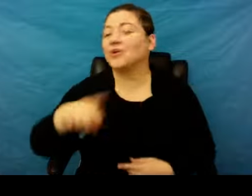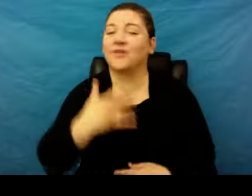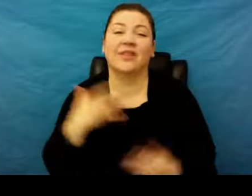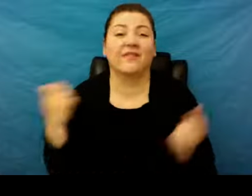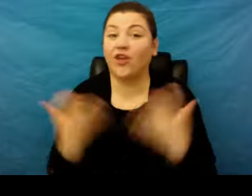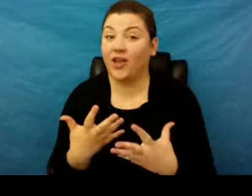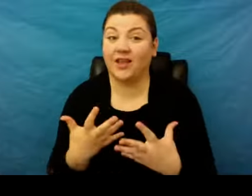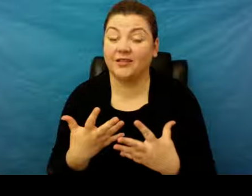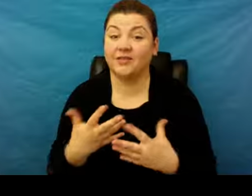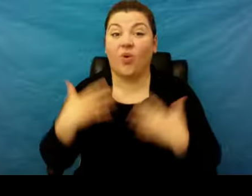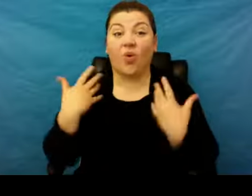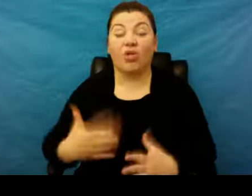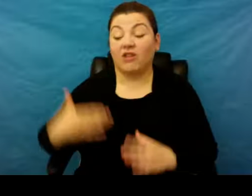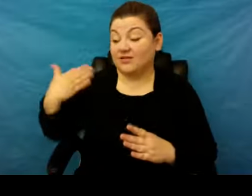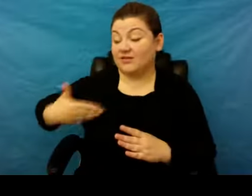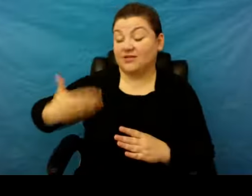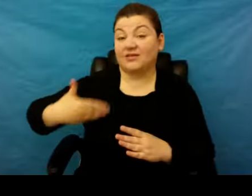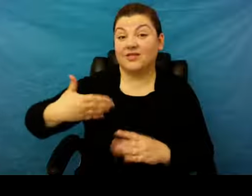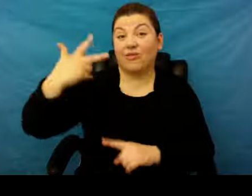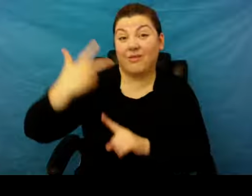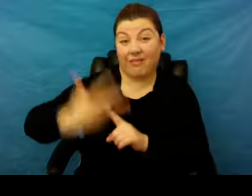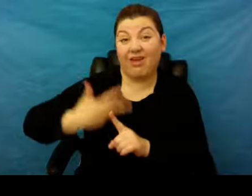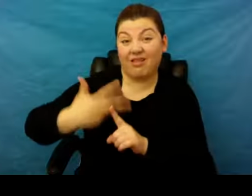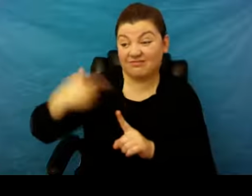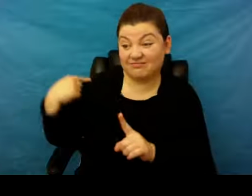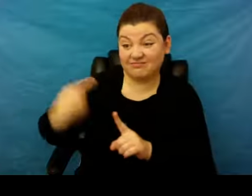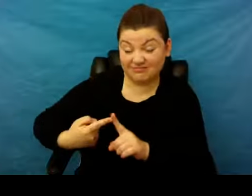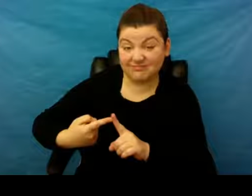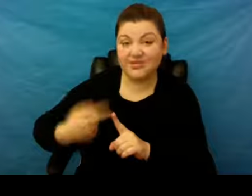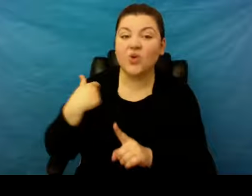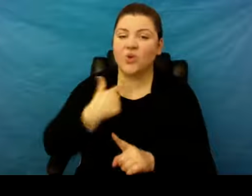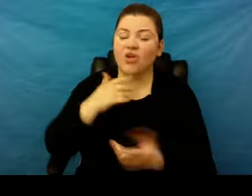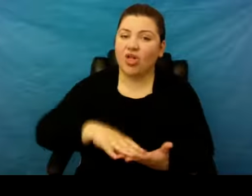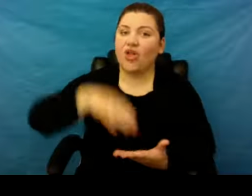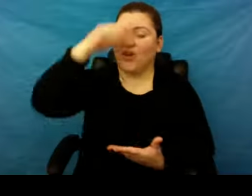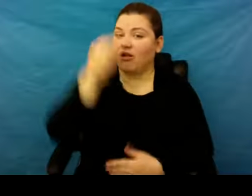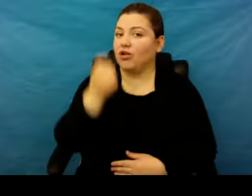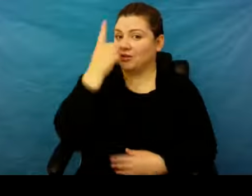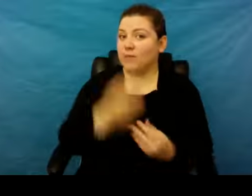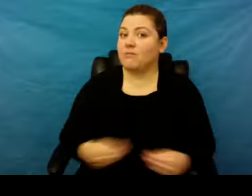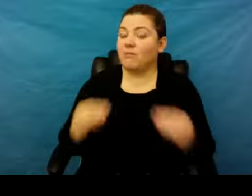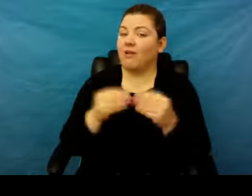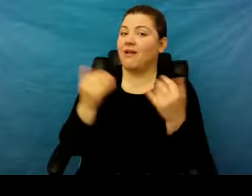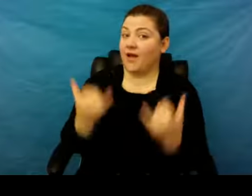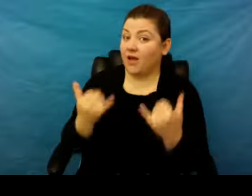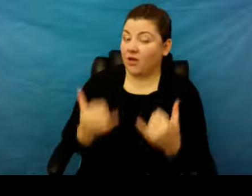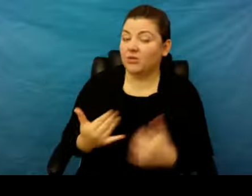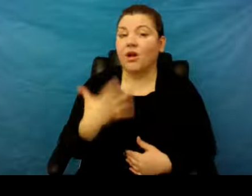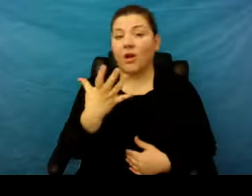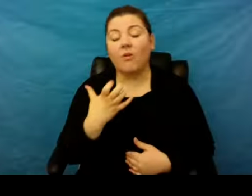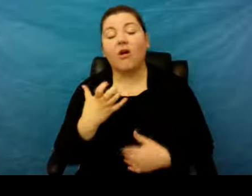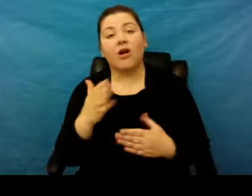this in the medical world, and we understand this disease. And so I'm going to go through kind of ways to protect your